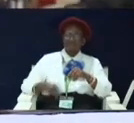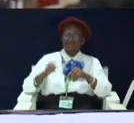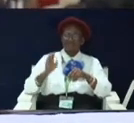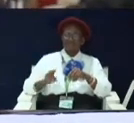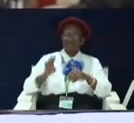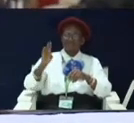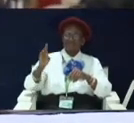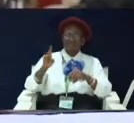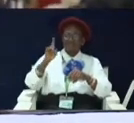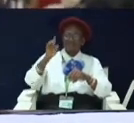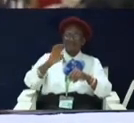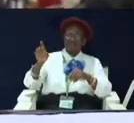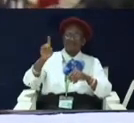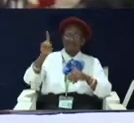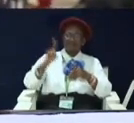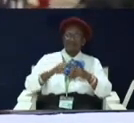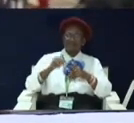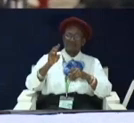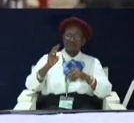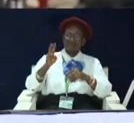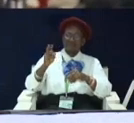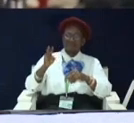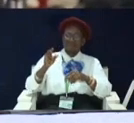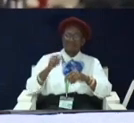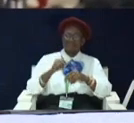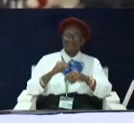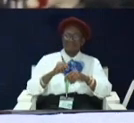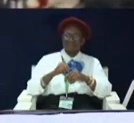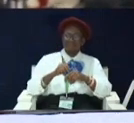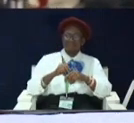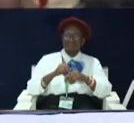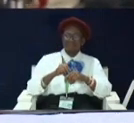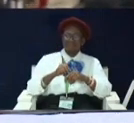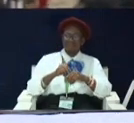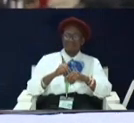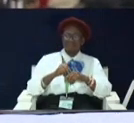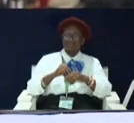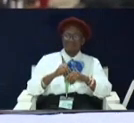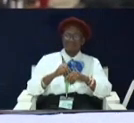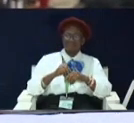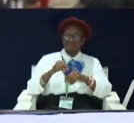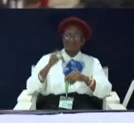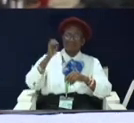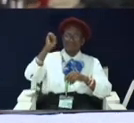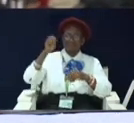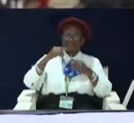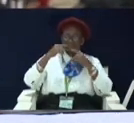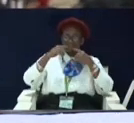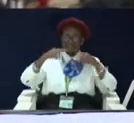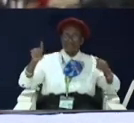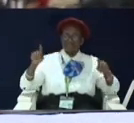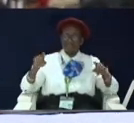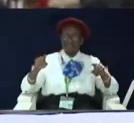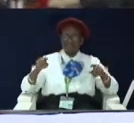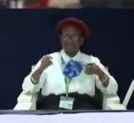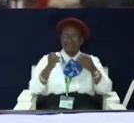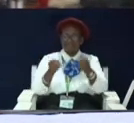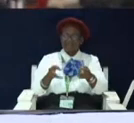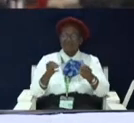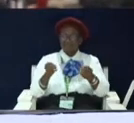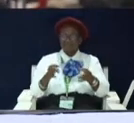to 16, oba keje ori keje ese kini de kan idilogun. He decreed abundance